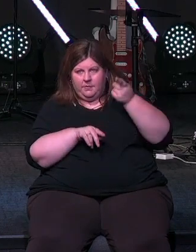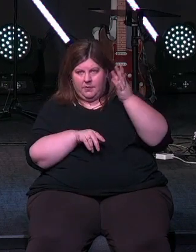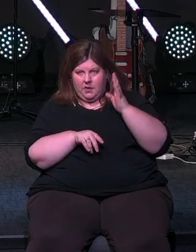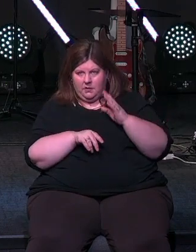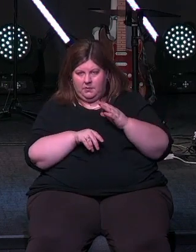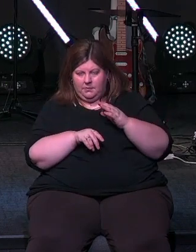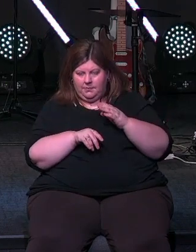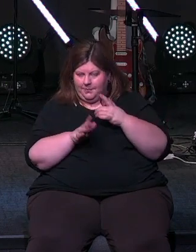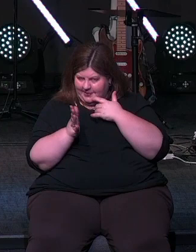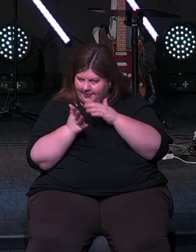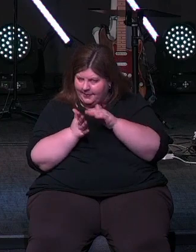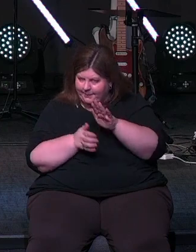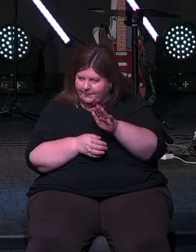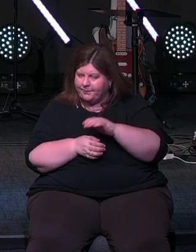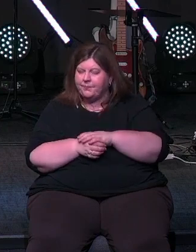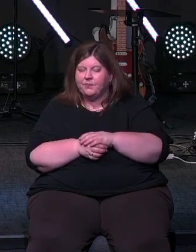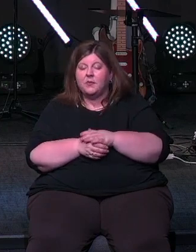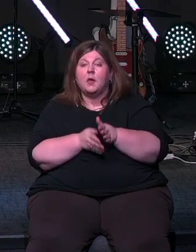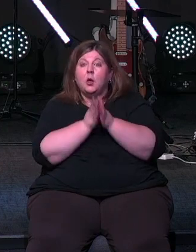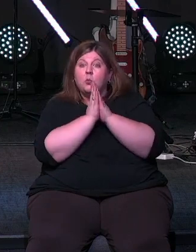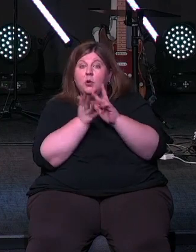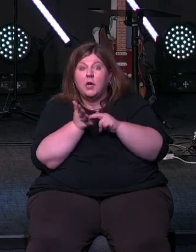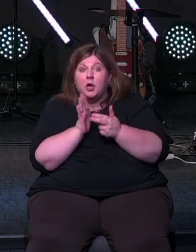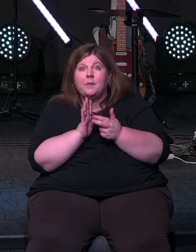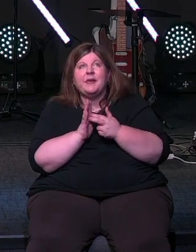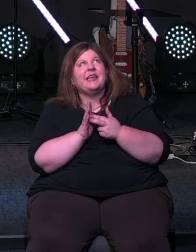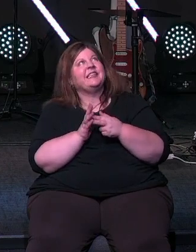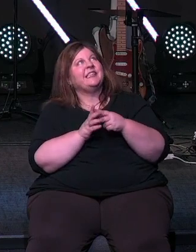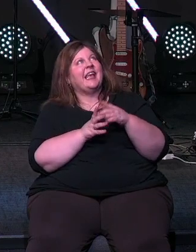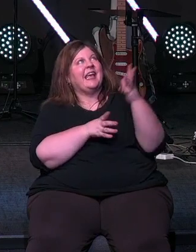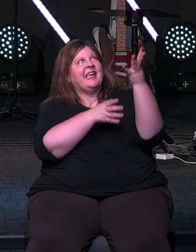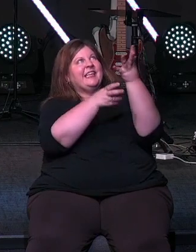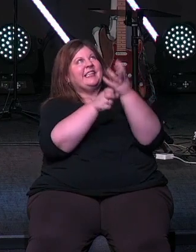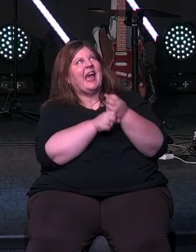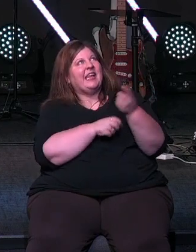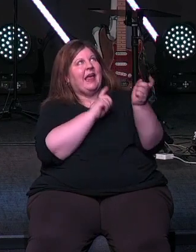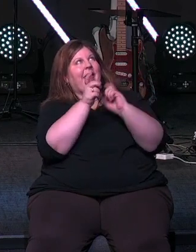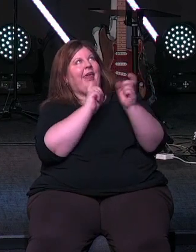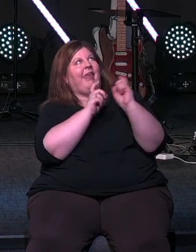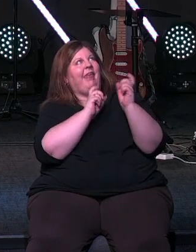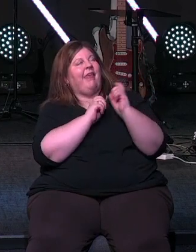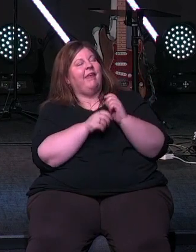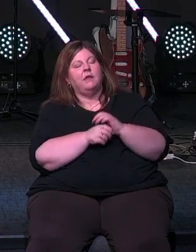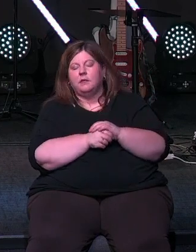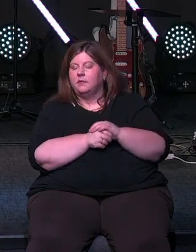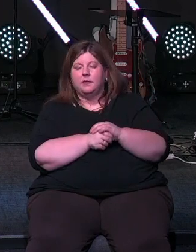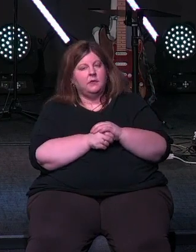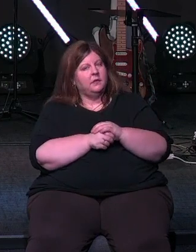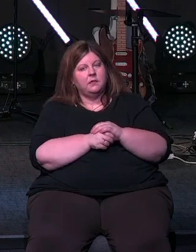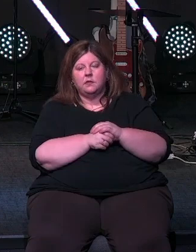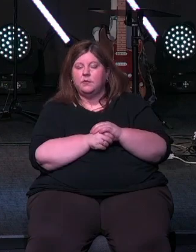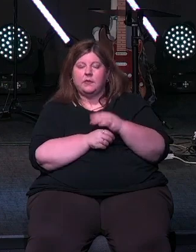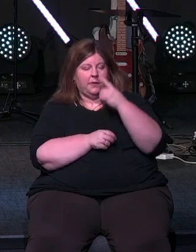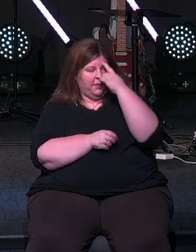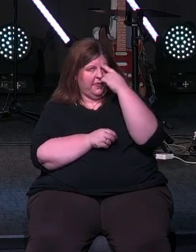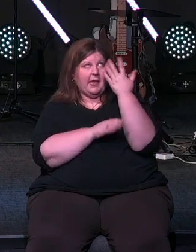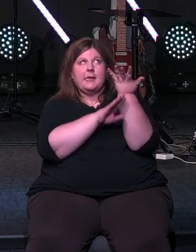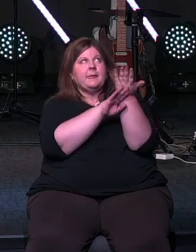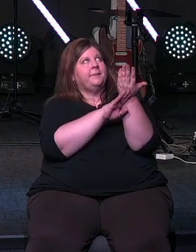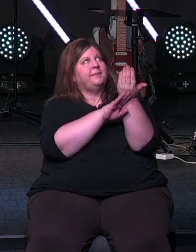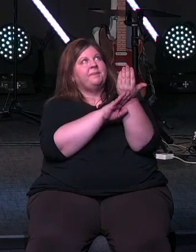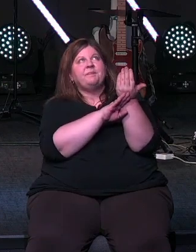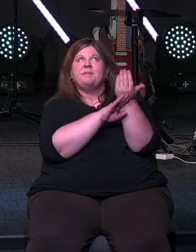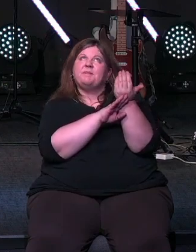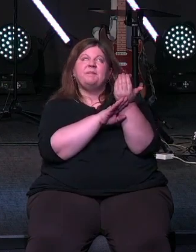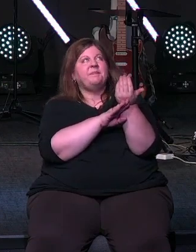We'll read it again. Prayer is not about getting what you want. We don't approach prayer with the mentality of I'm stepping into